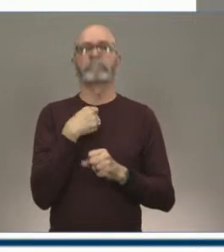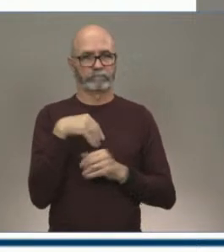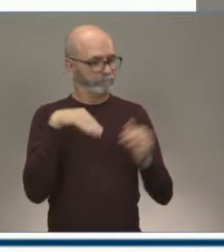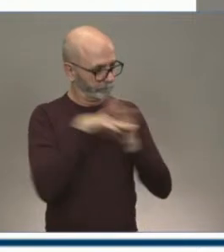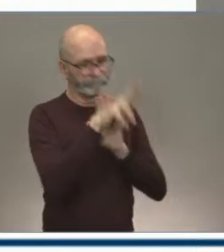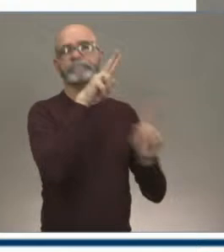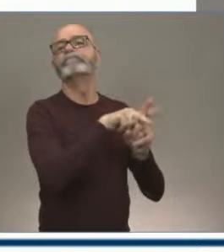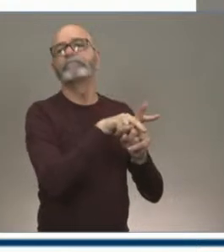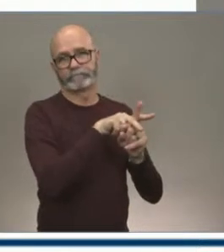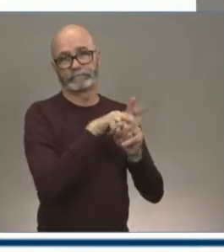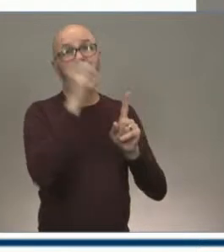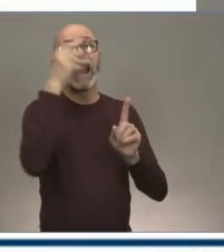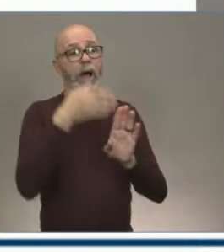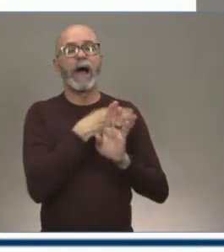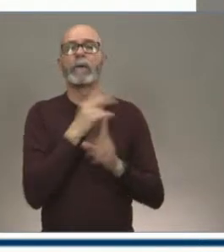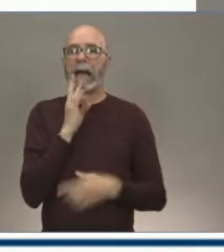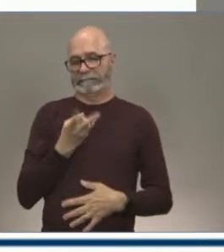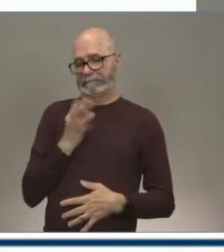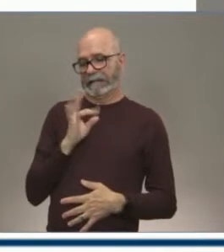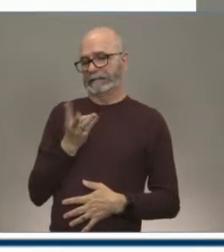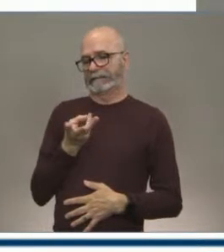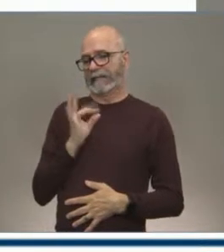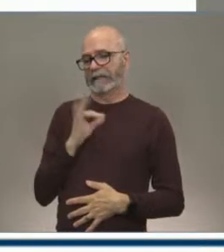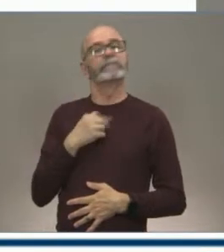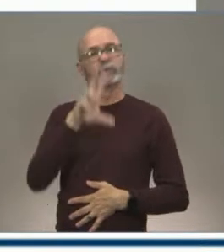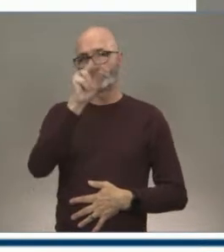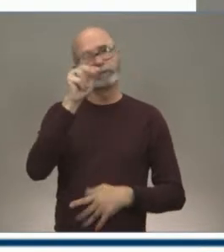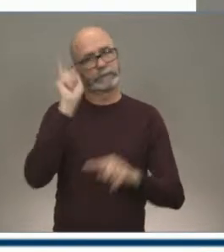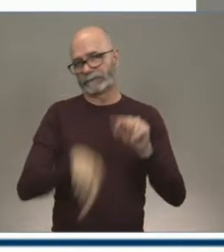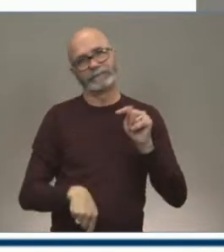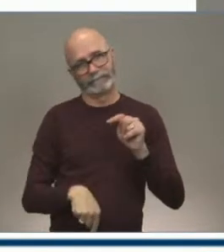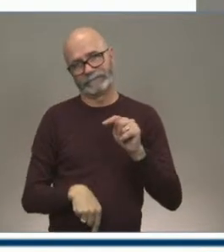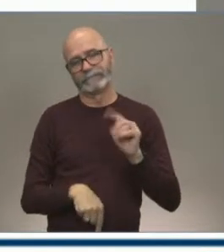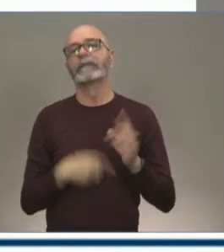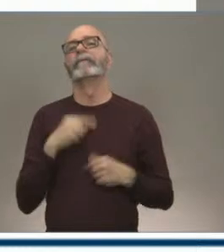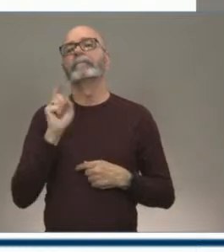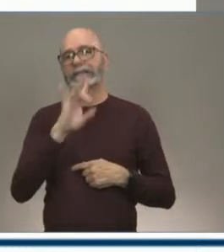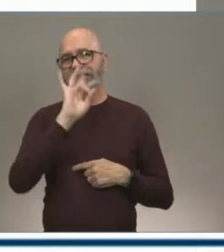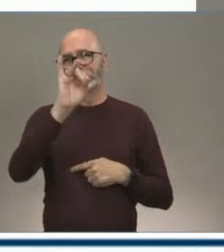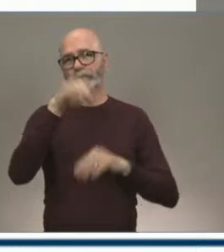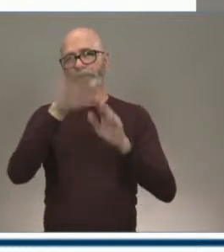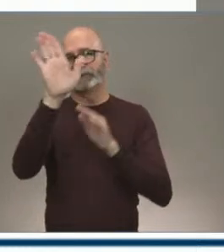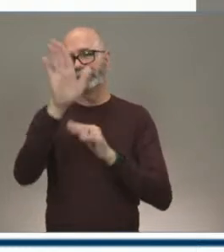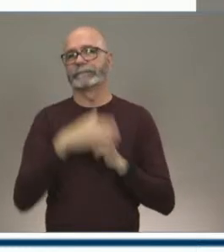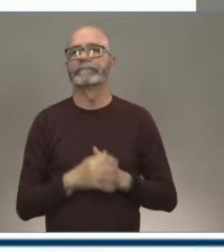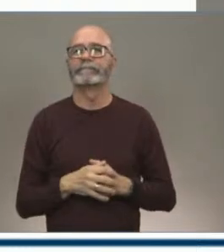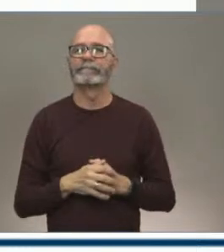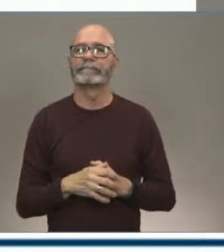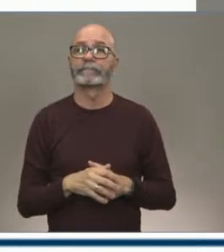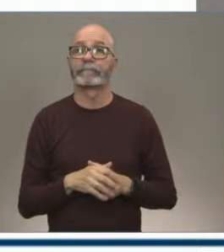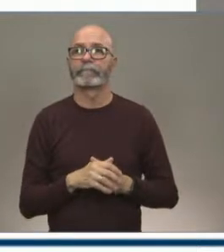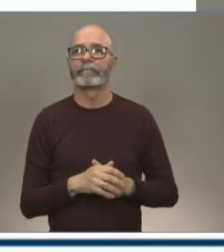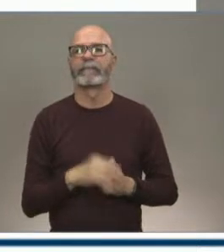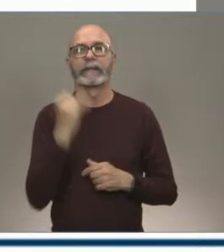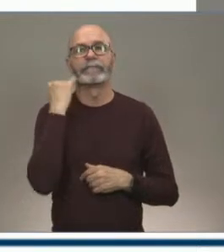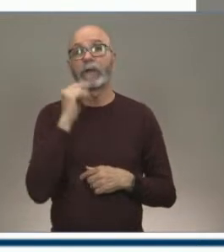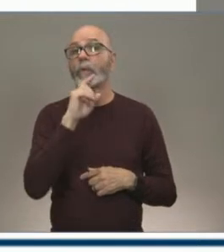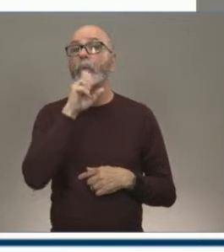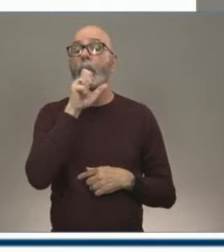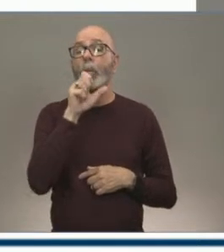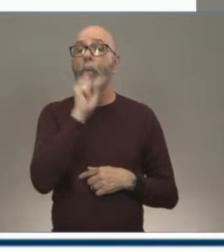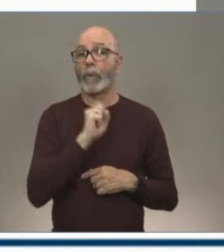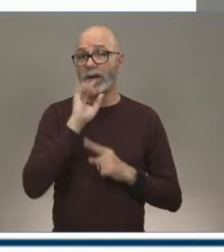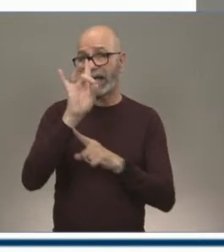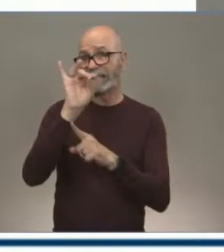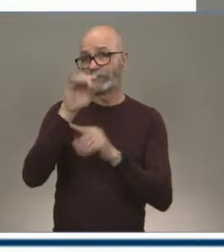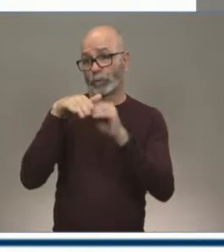clear, as of March the 1st, any Nova Scotian who is 80 and over or will turn 80 after that date is eligible to book